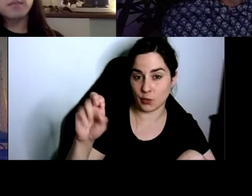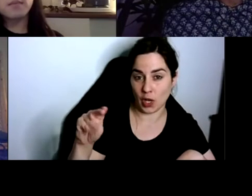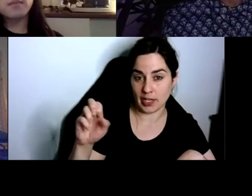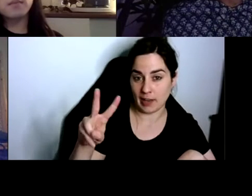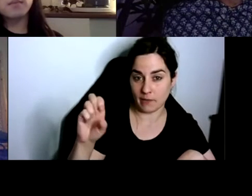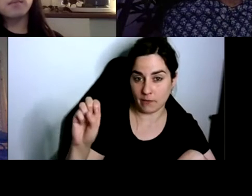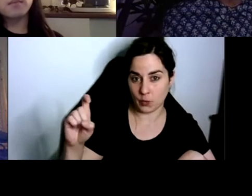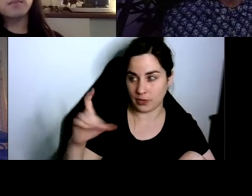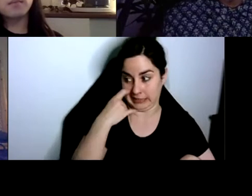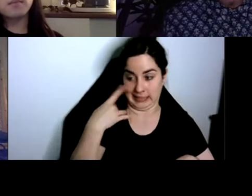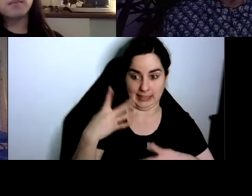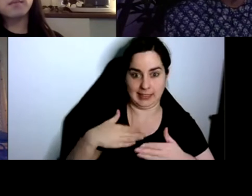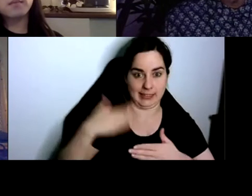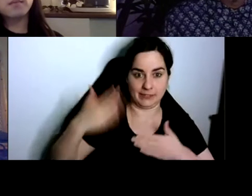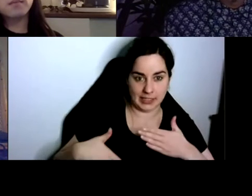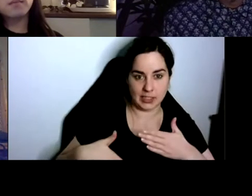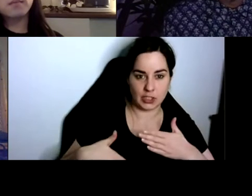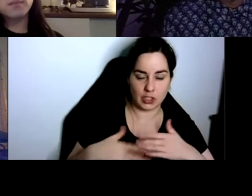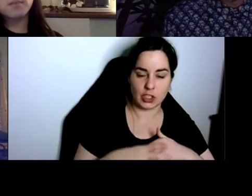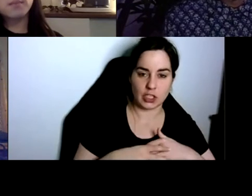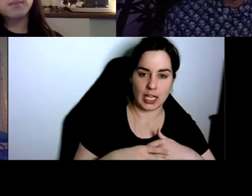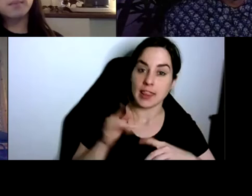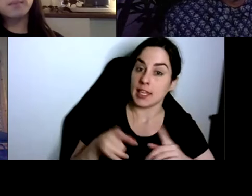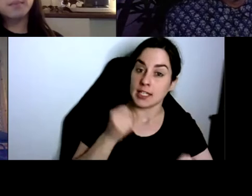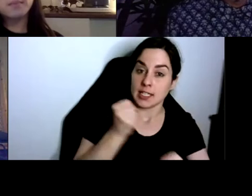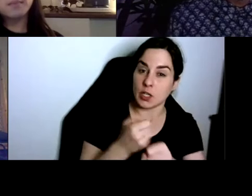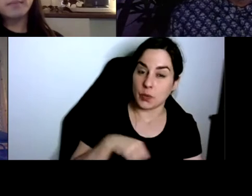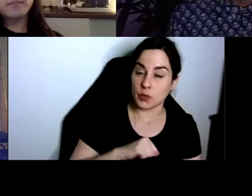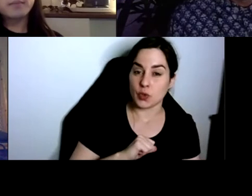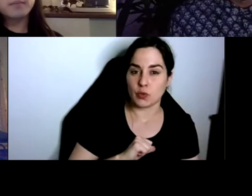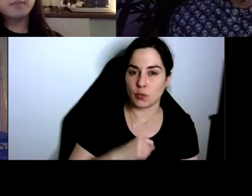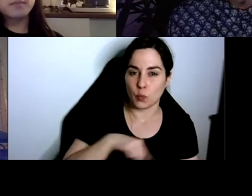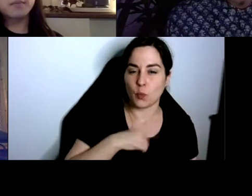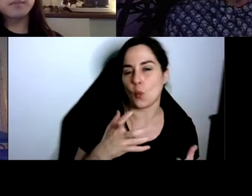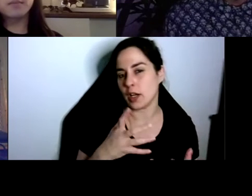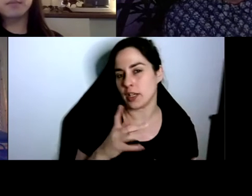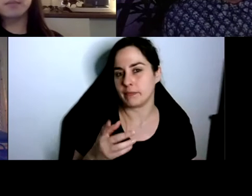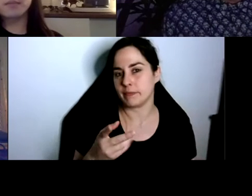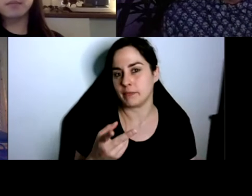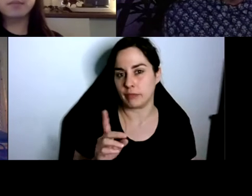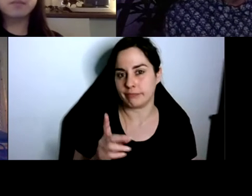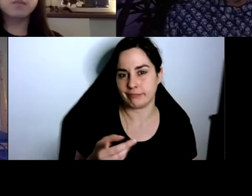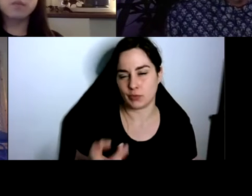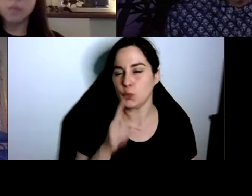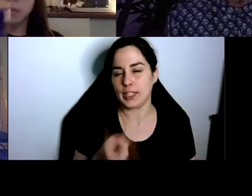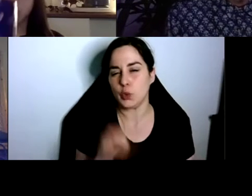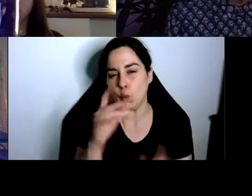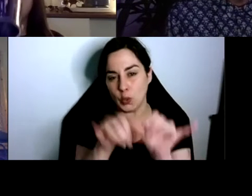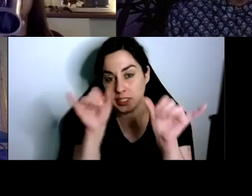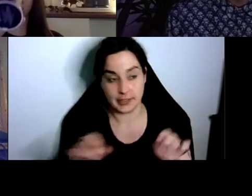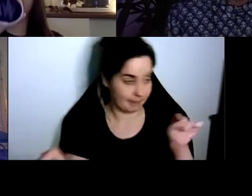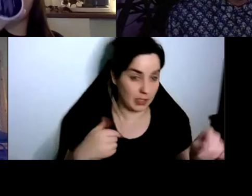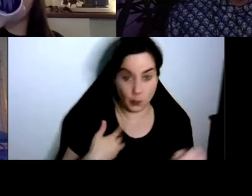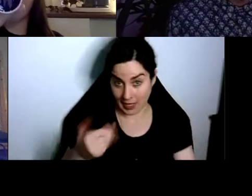And we tried a hybrid festival this year because we have access to a brand new theater in our new